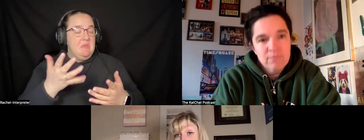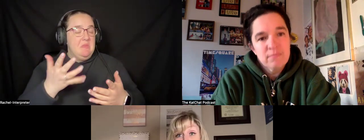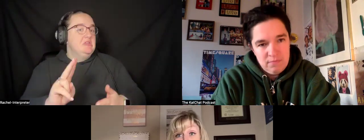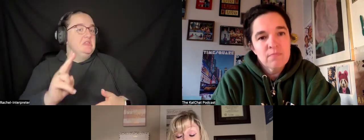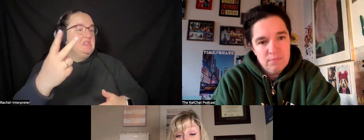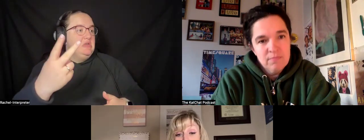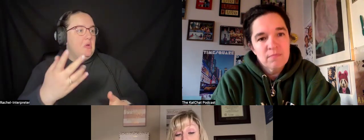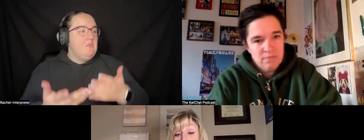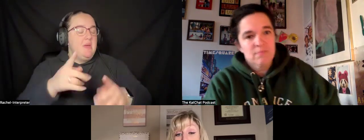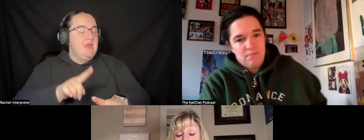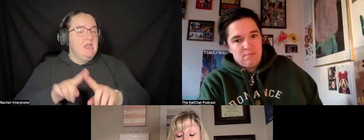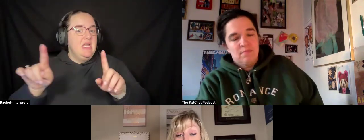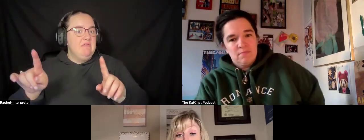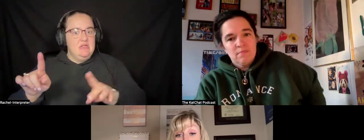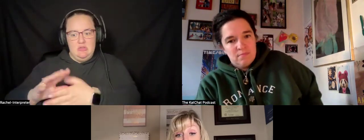just a whole different story.